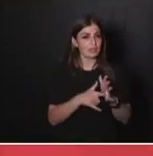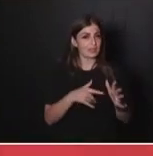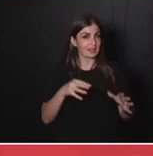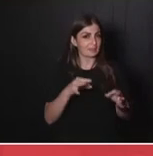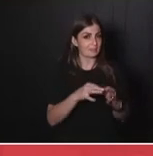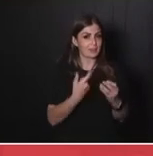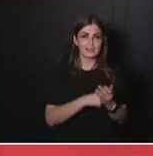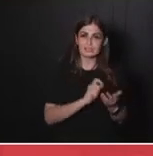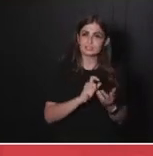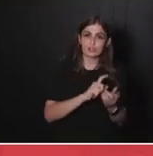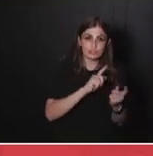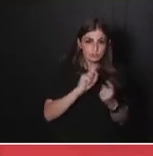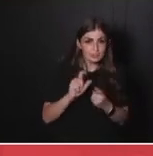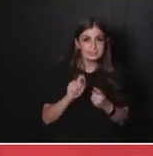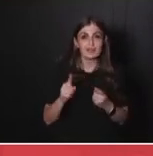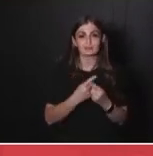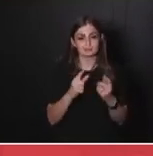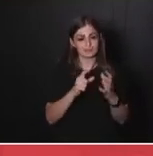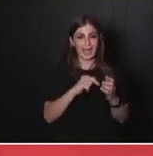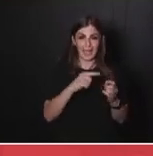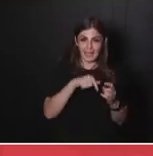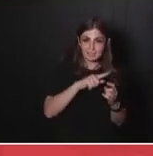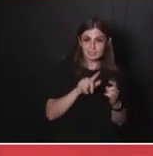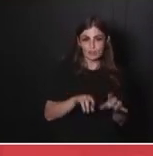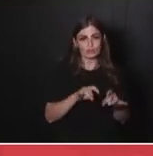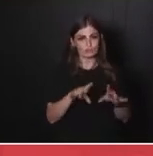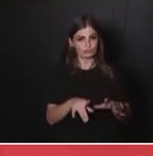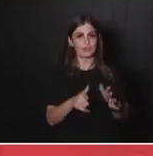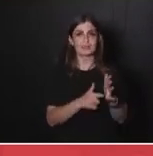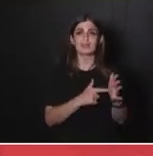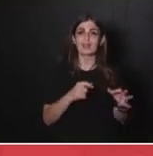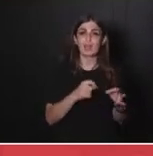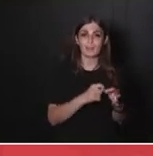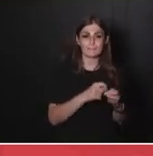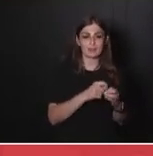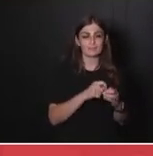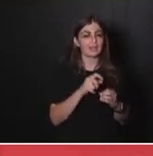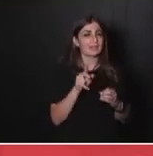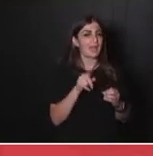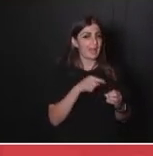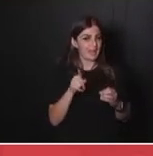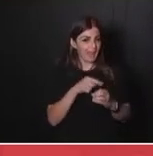is on Twitter, at Australian Labor. Feel free to tag hashtag